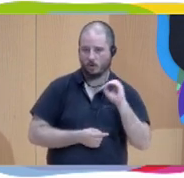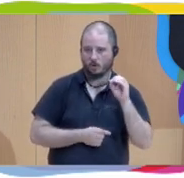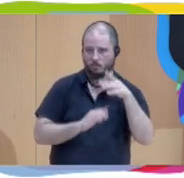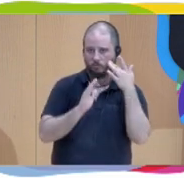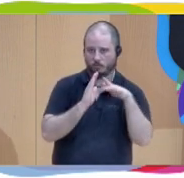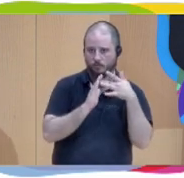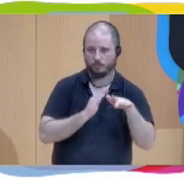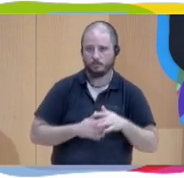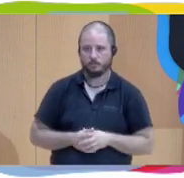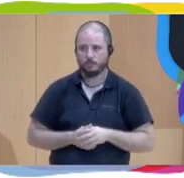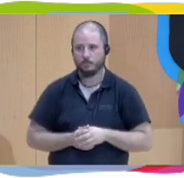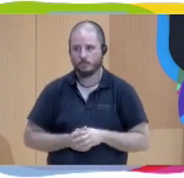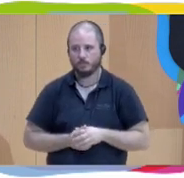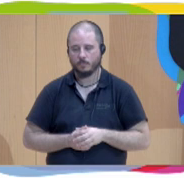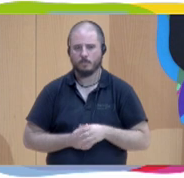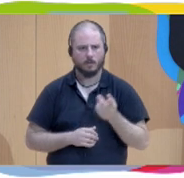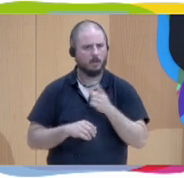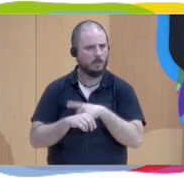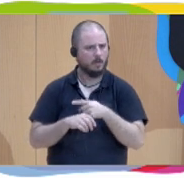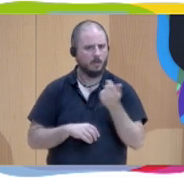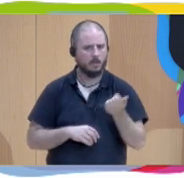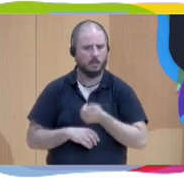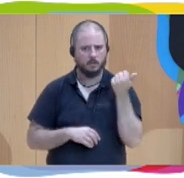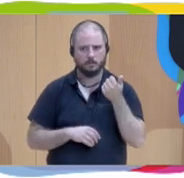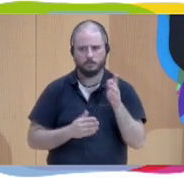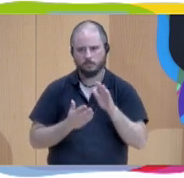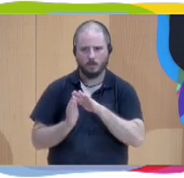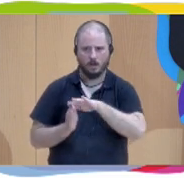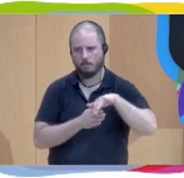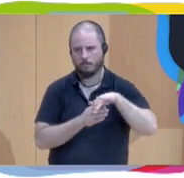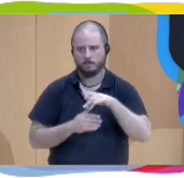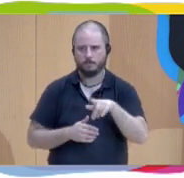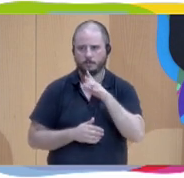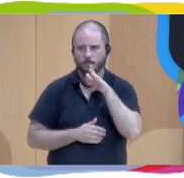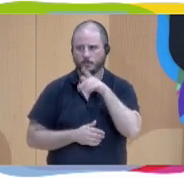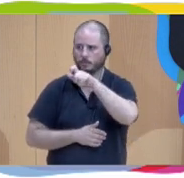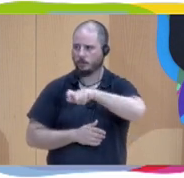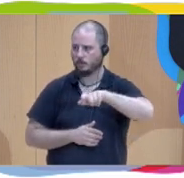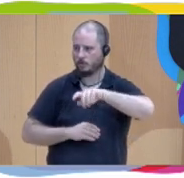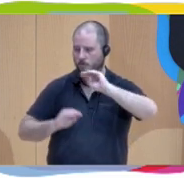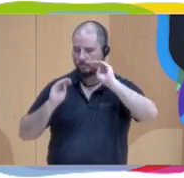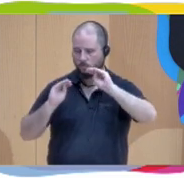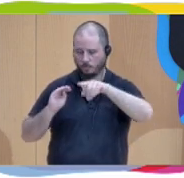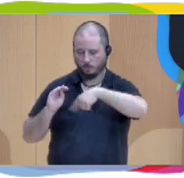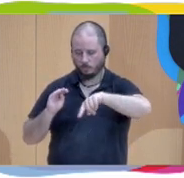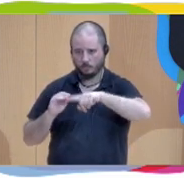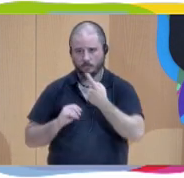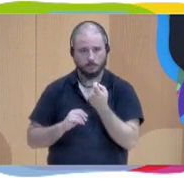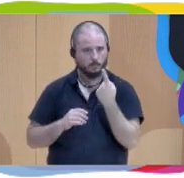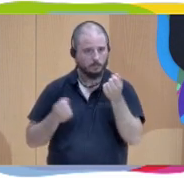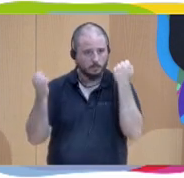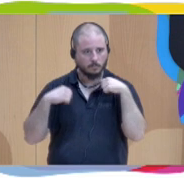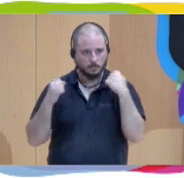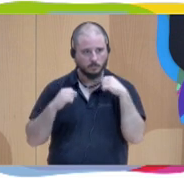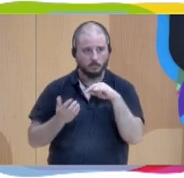needed to work dialogically and have some real cases to train how to use these